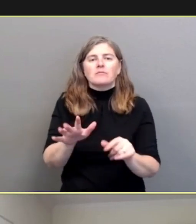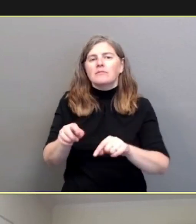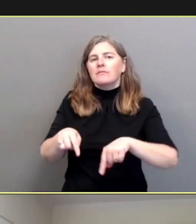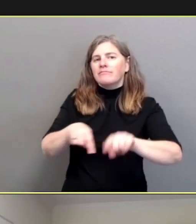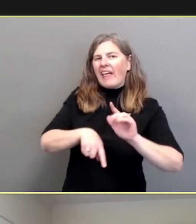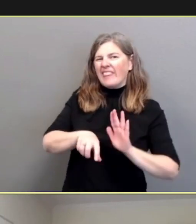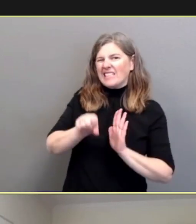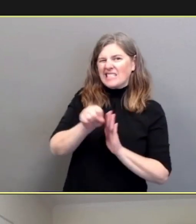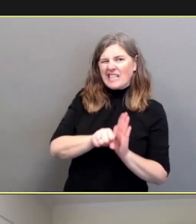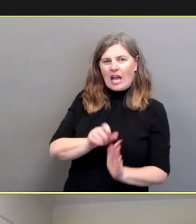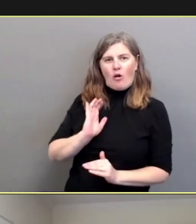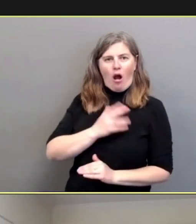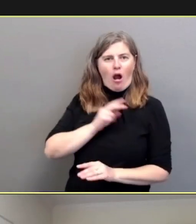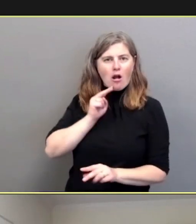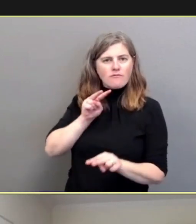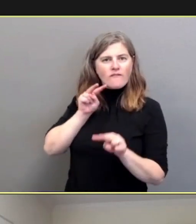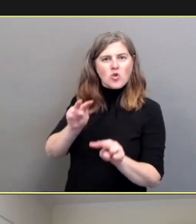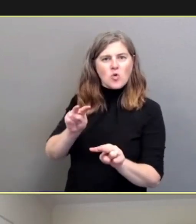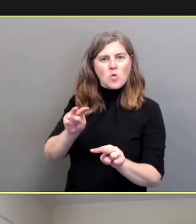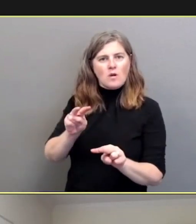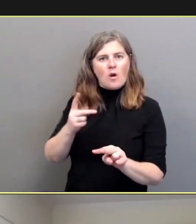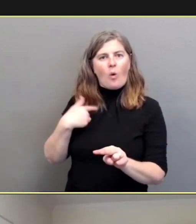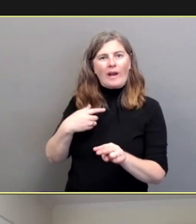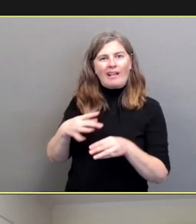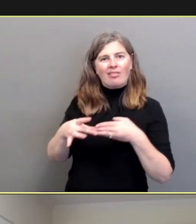leave the administration of